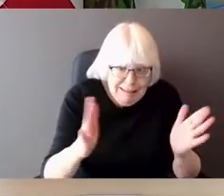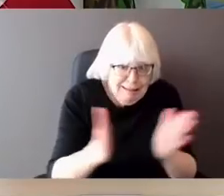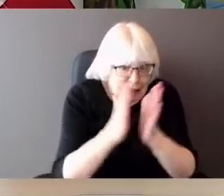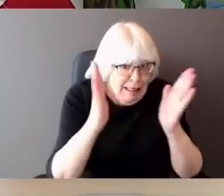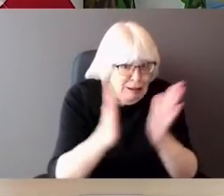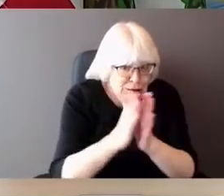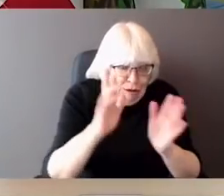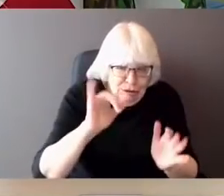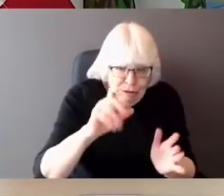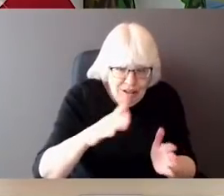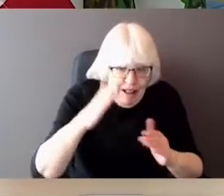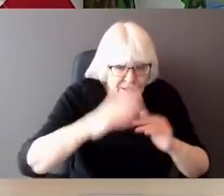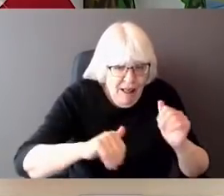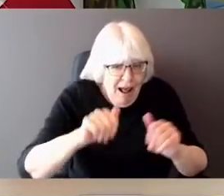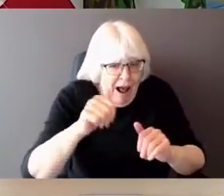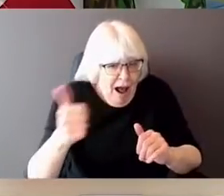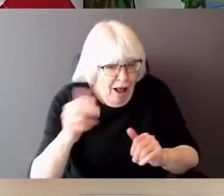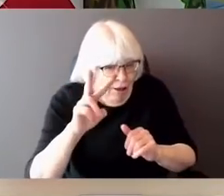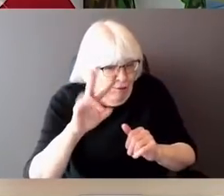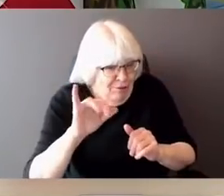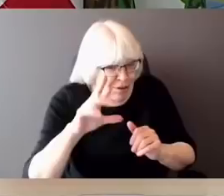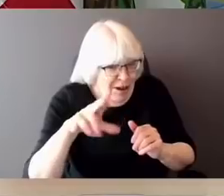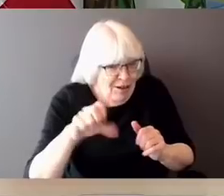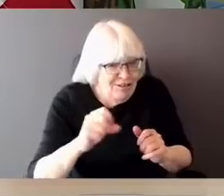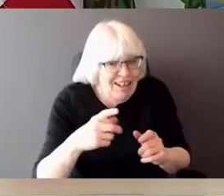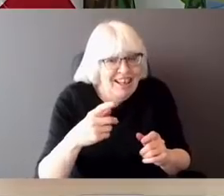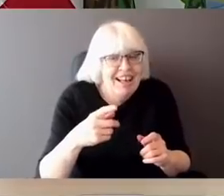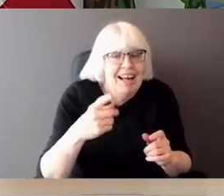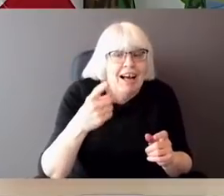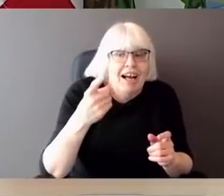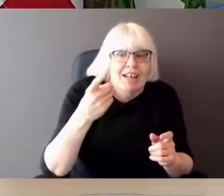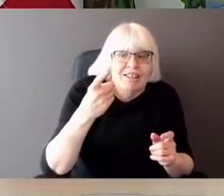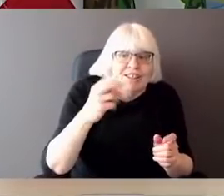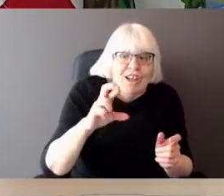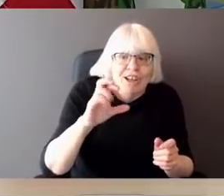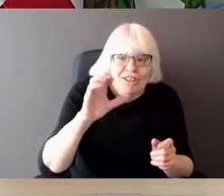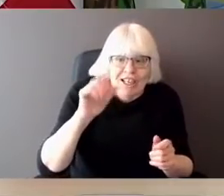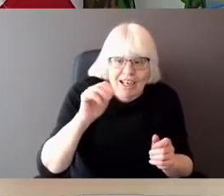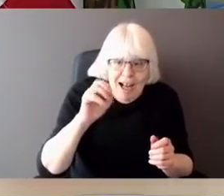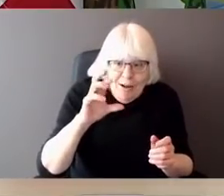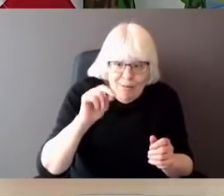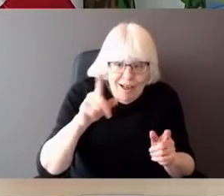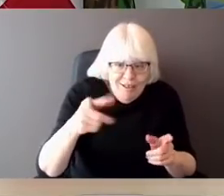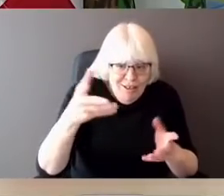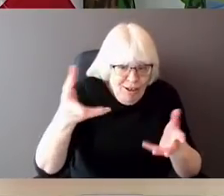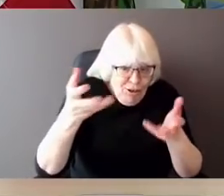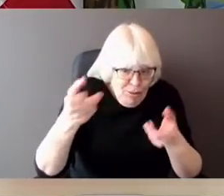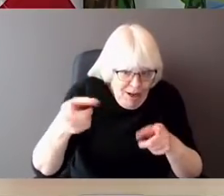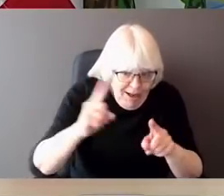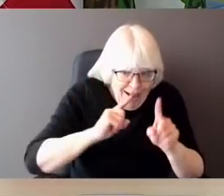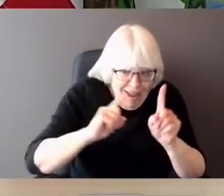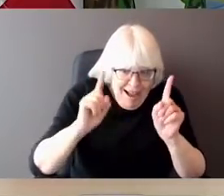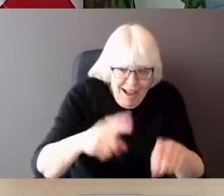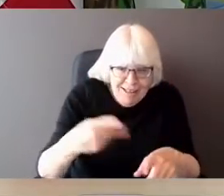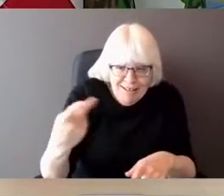Dr. Cameron, I don't know if you want to address that or not, because I know we've had some conversations about it.